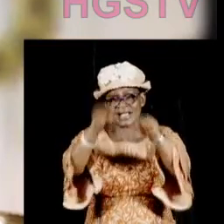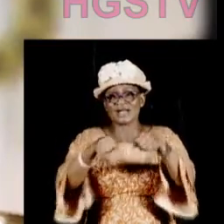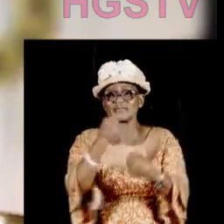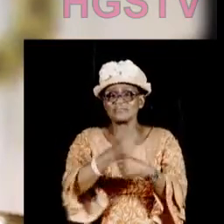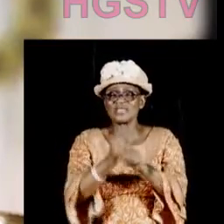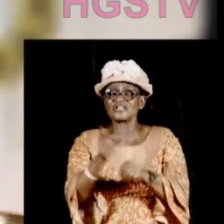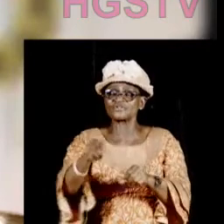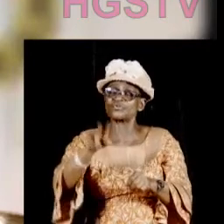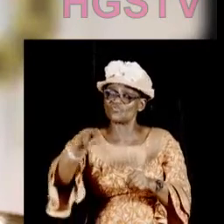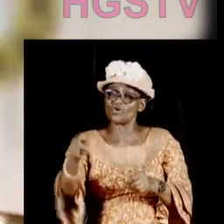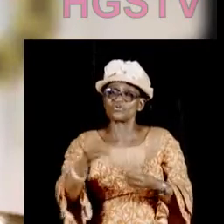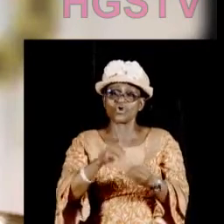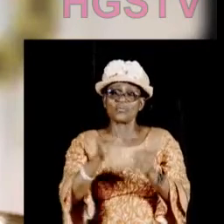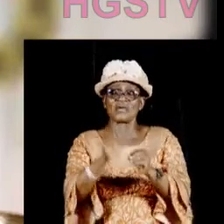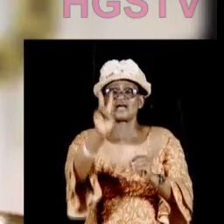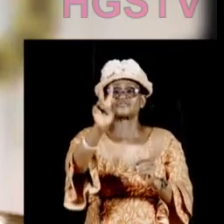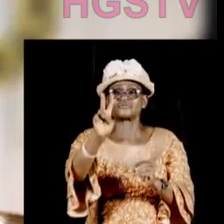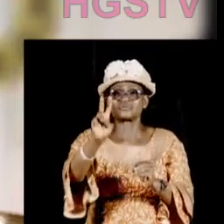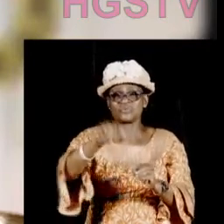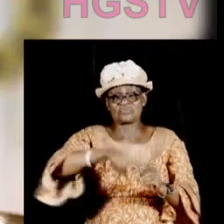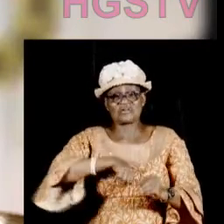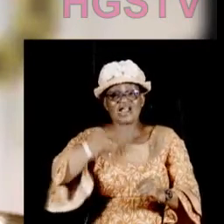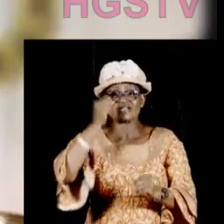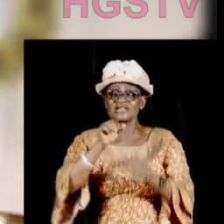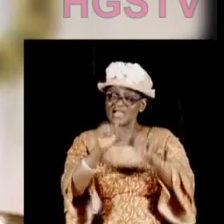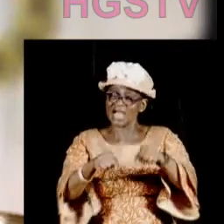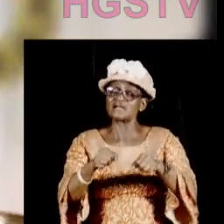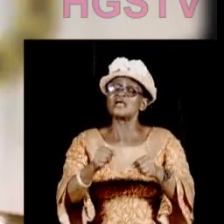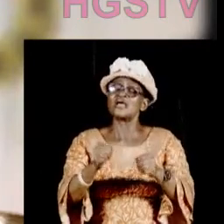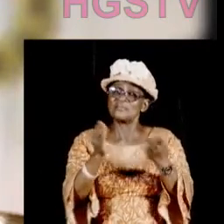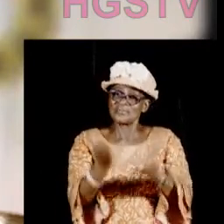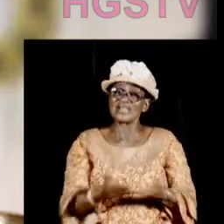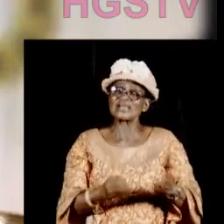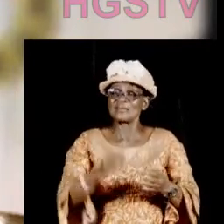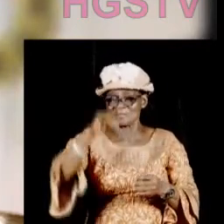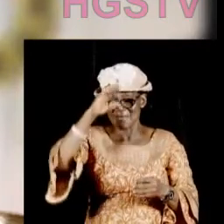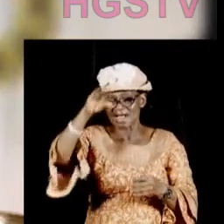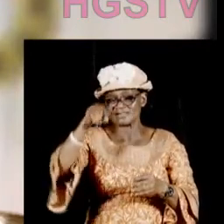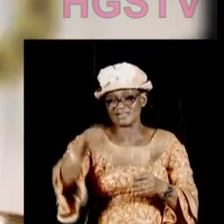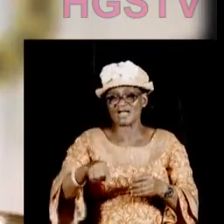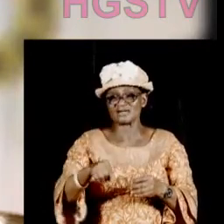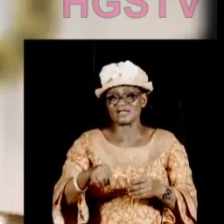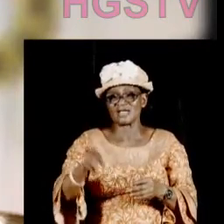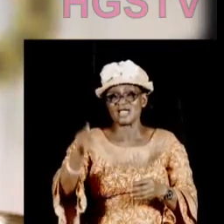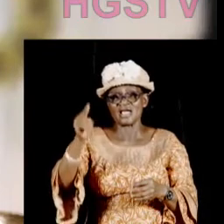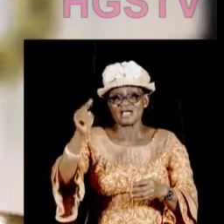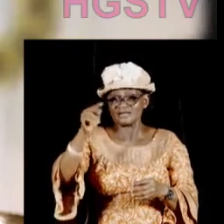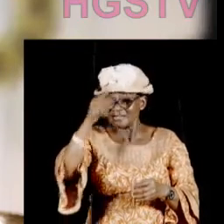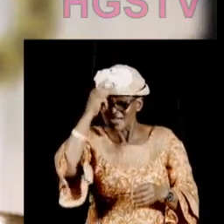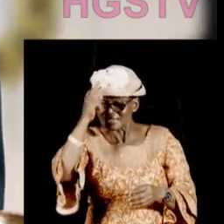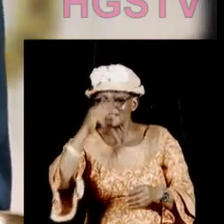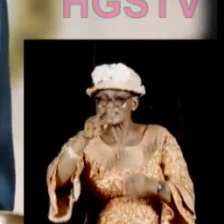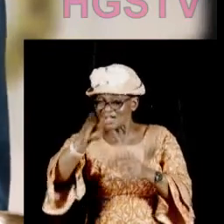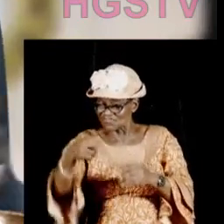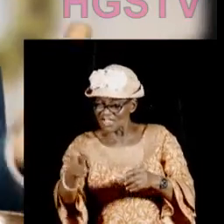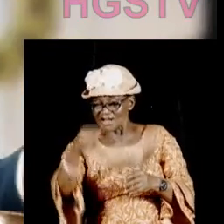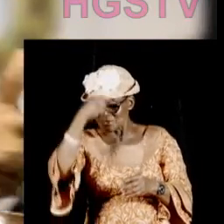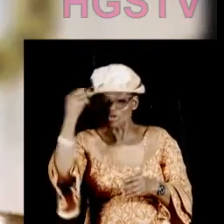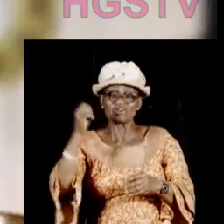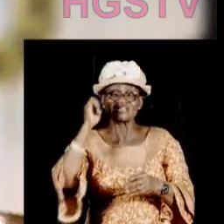to fall. Number two, pride can also bring a man down. Nebuchadnezzar fell because